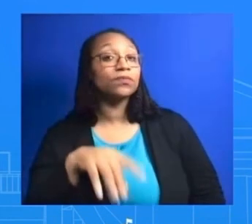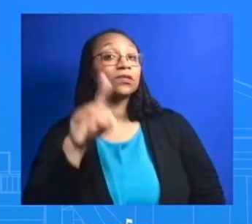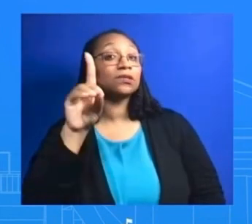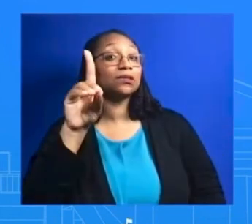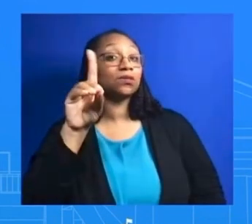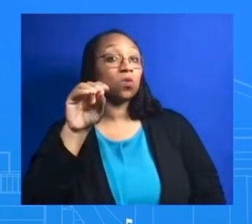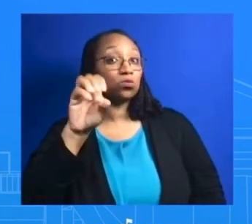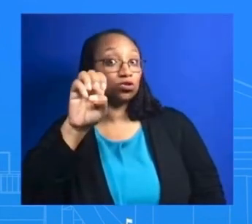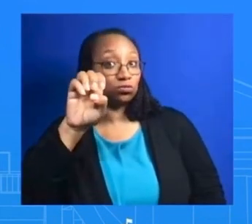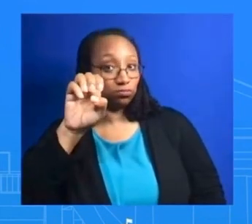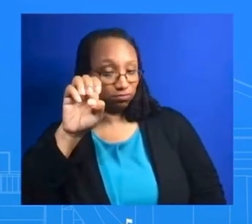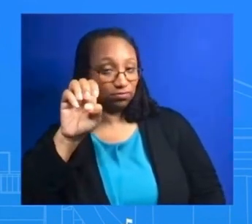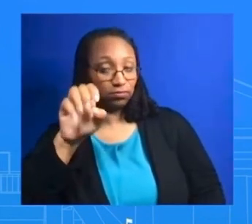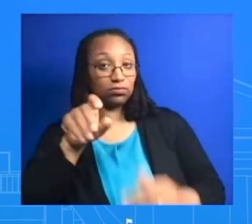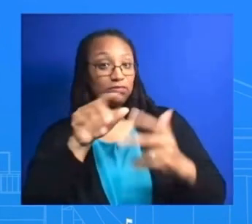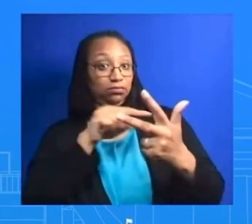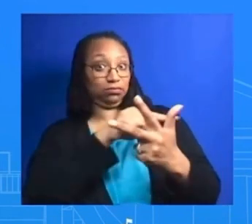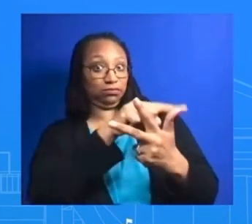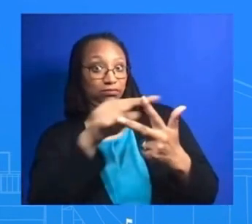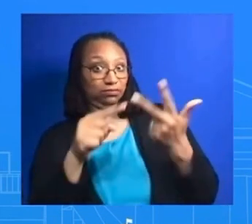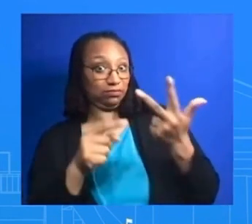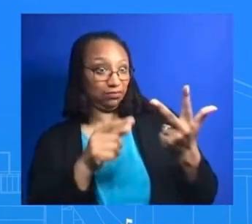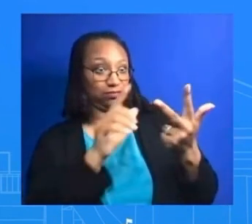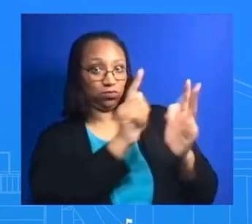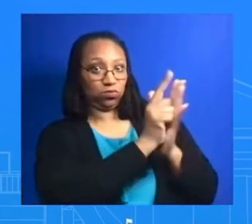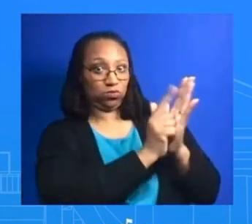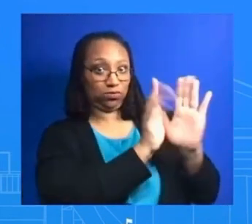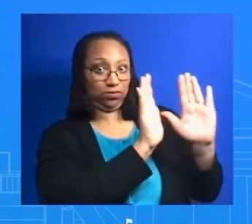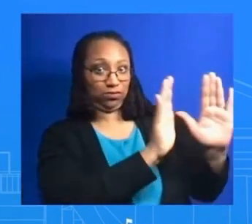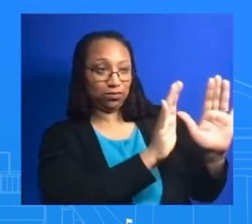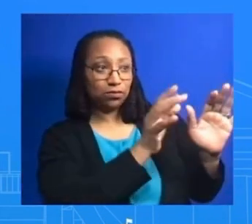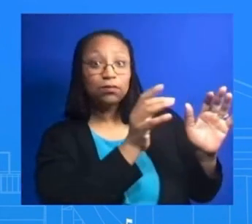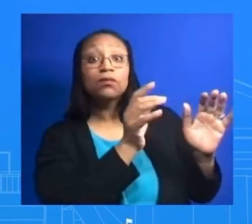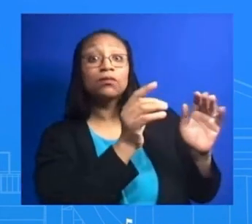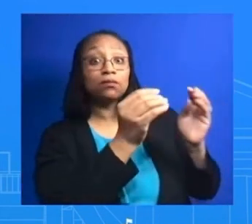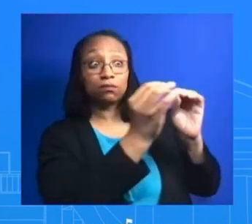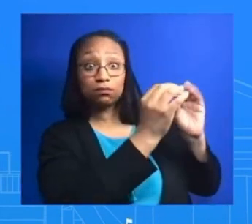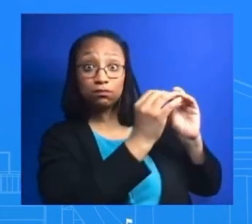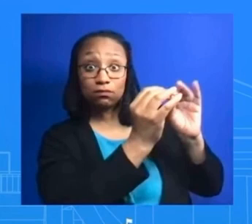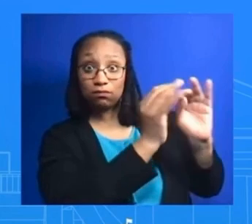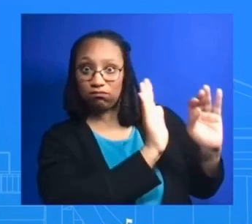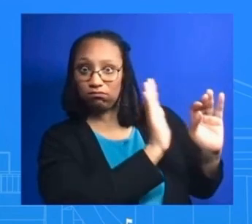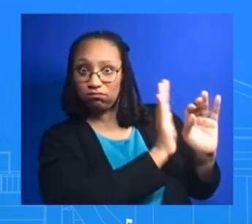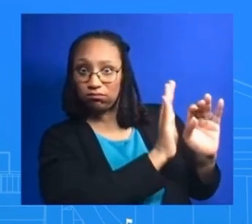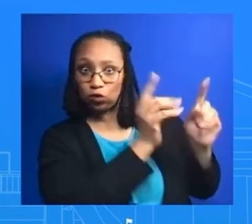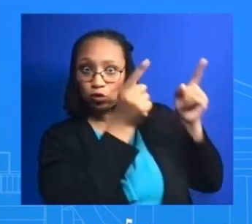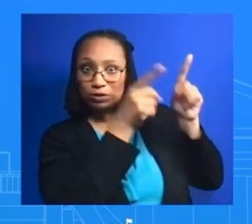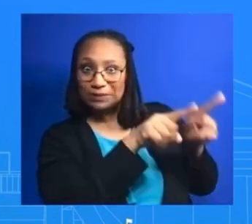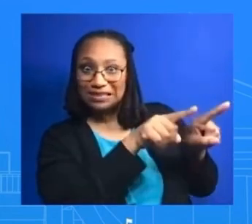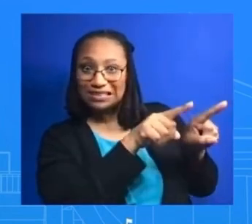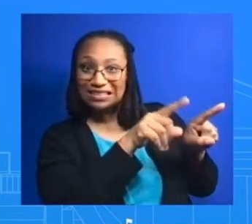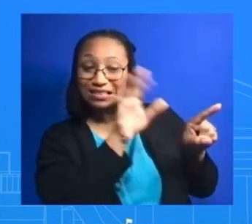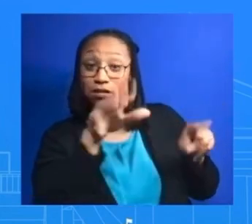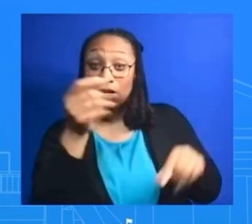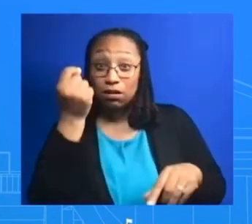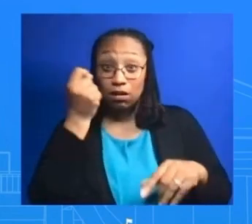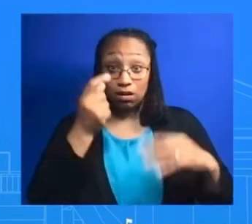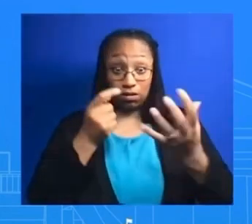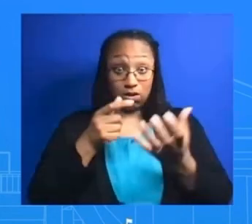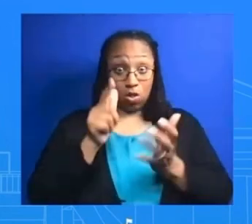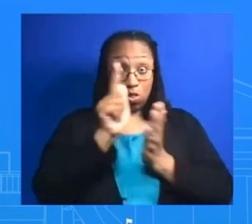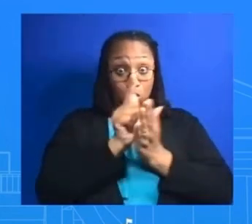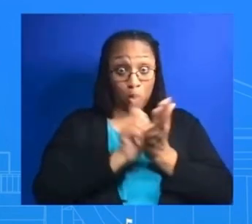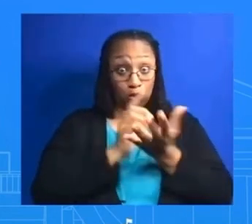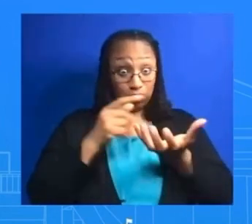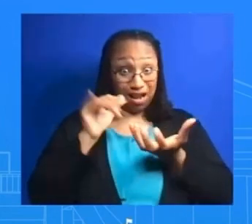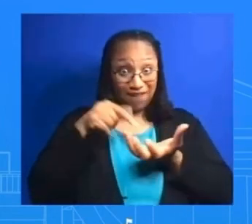available. I should be clear that they did the same for the HEROES Act. And obviously we ran into a Supreme Court that had a different view of